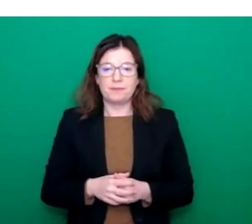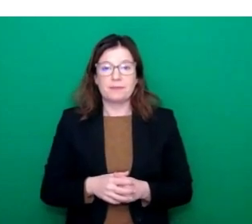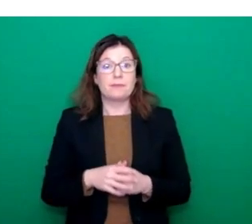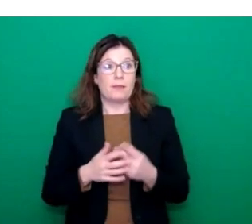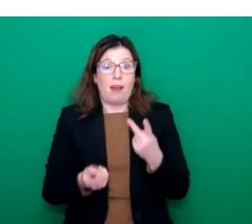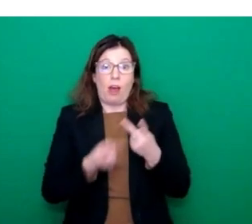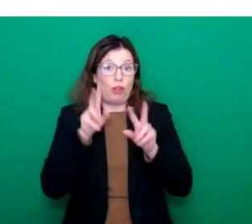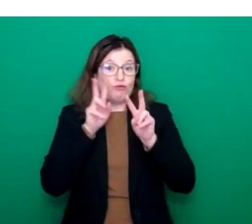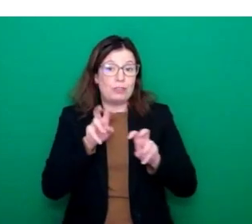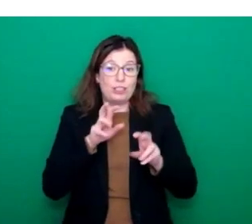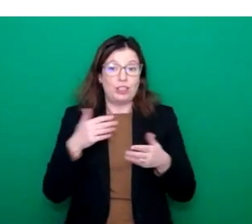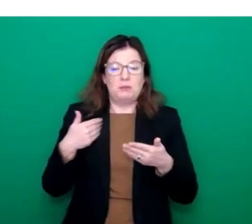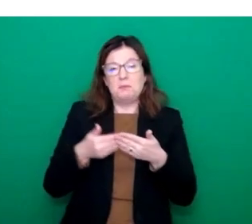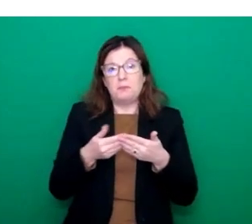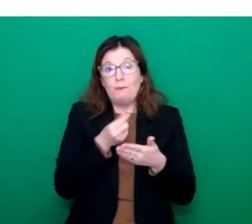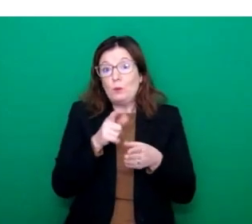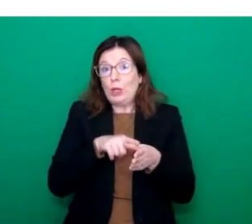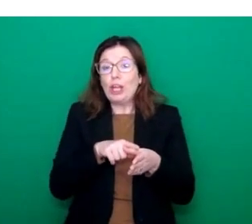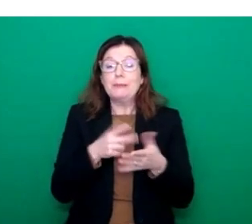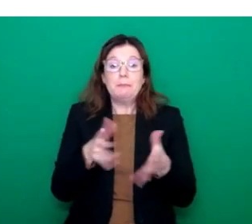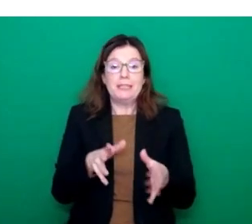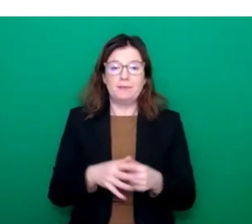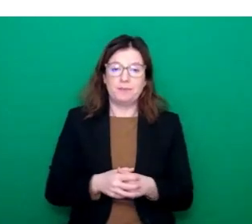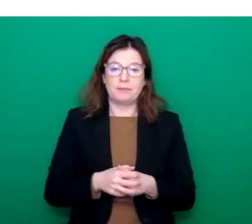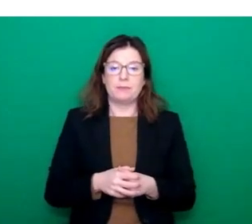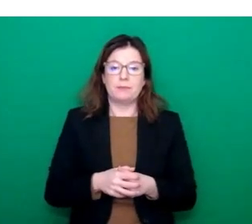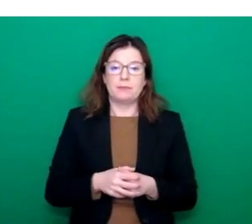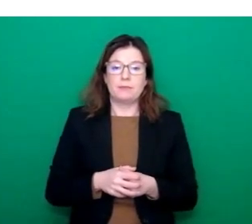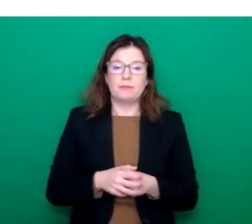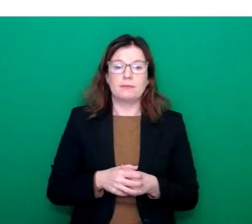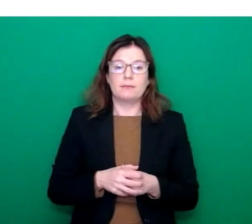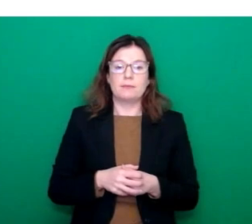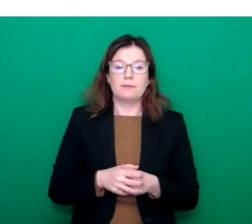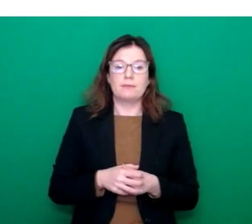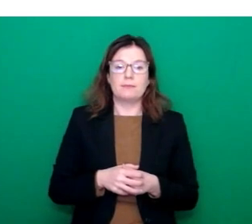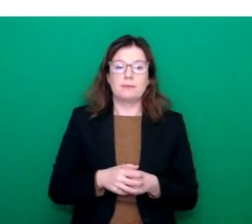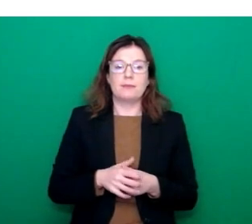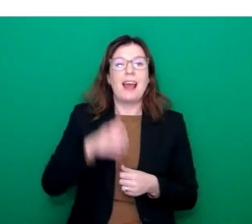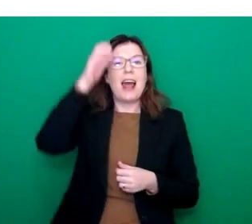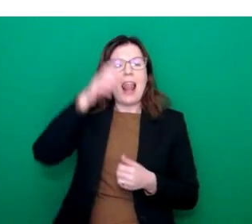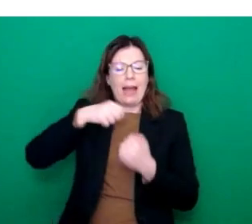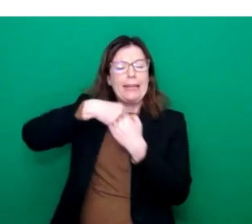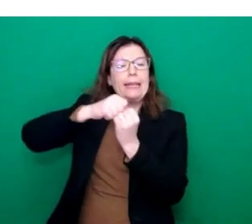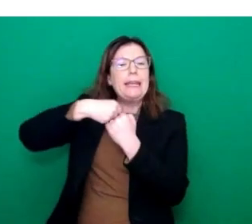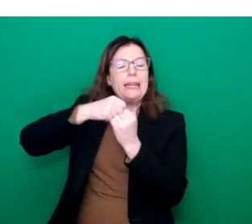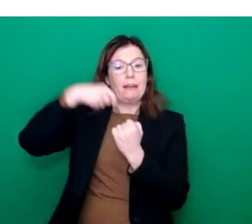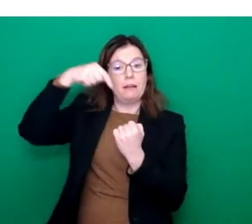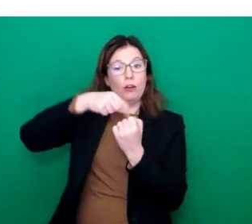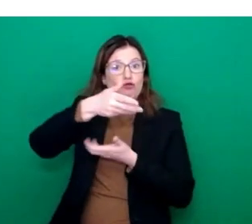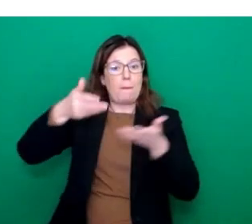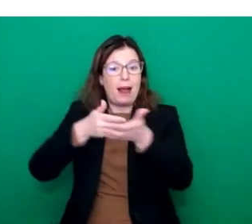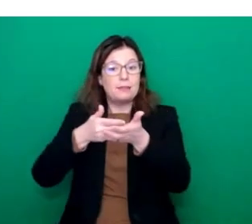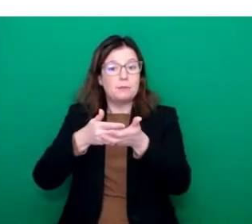we've been working on over the last few years. Total knee replacements, very common operation, but up to 30% of people don't